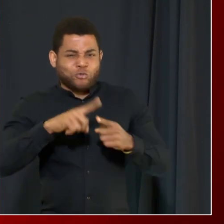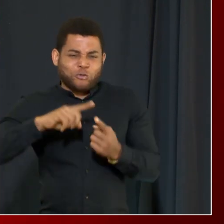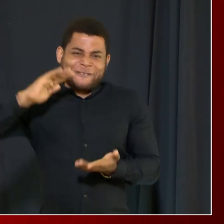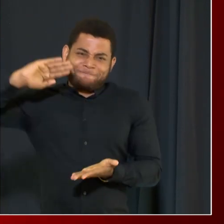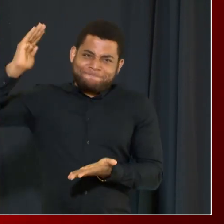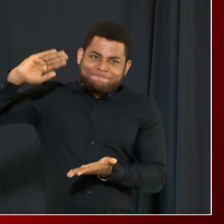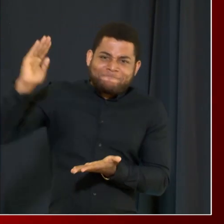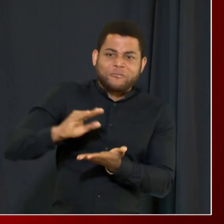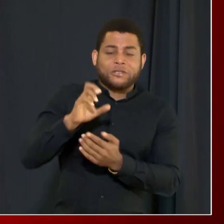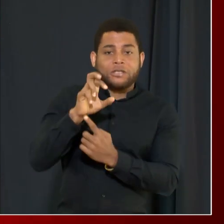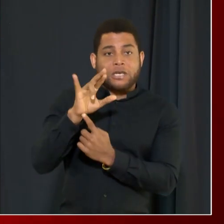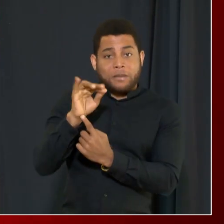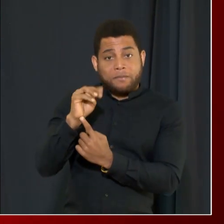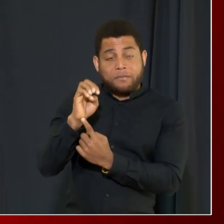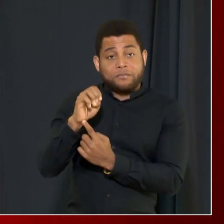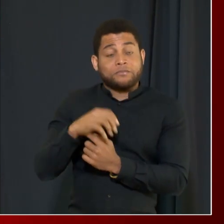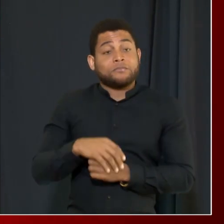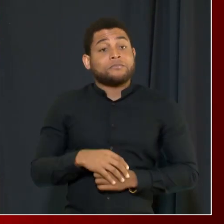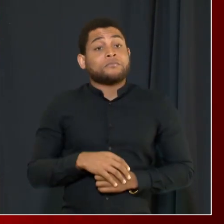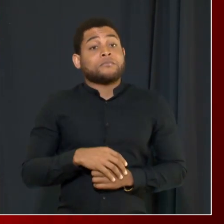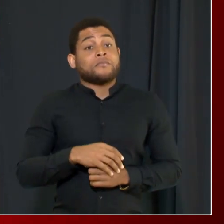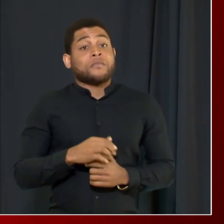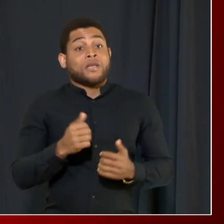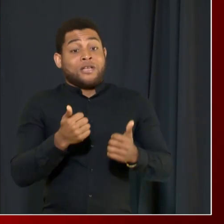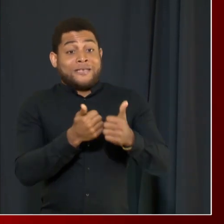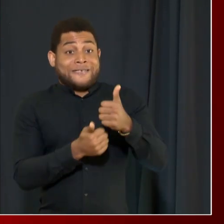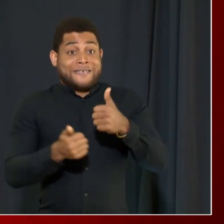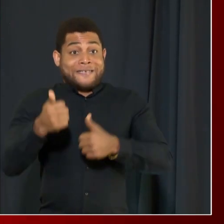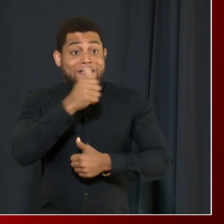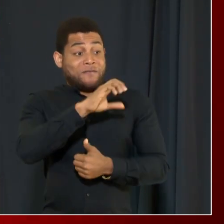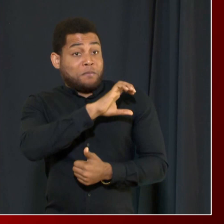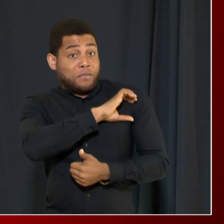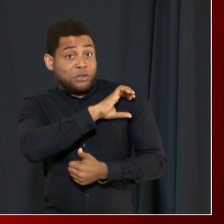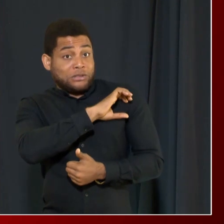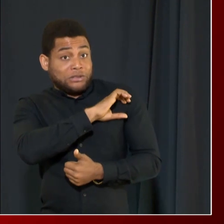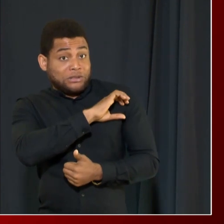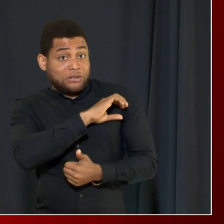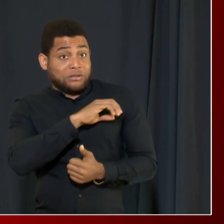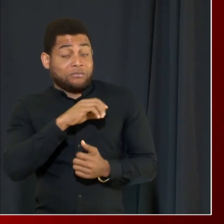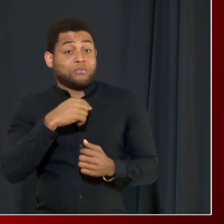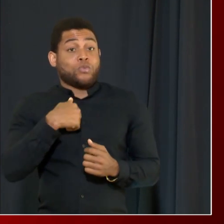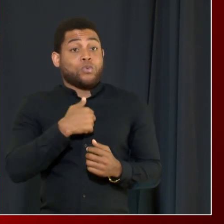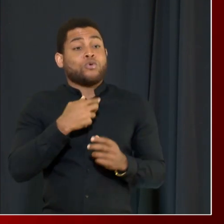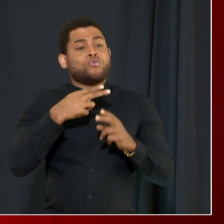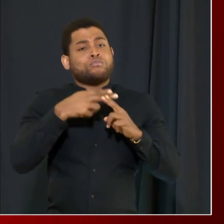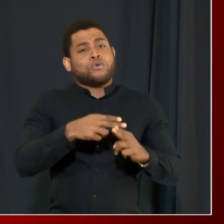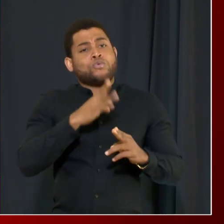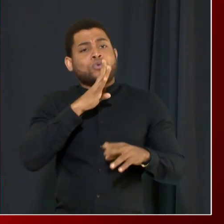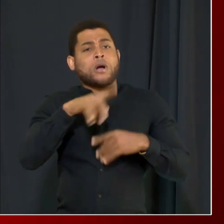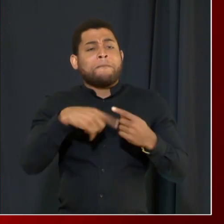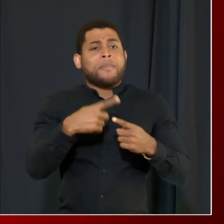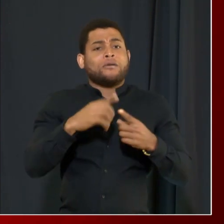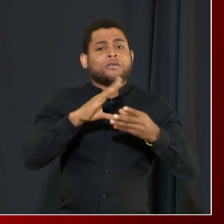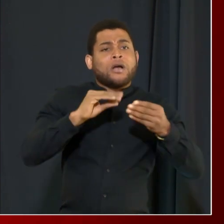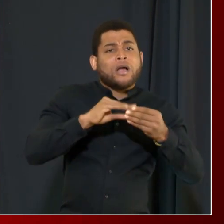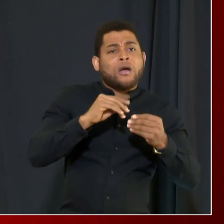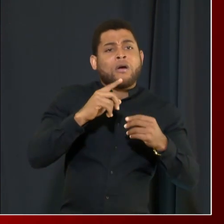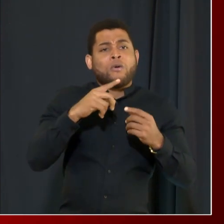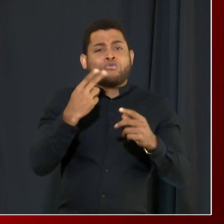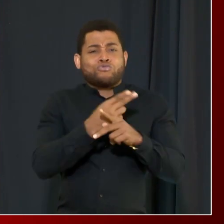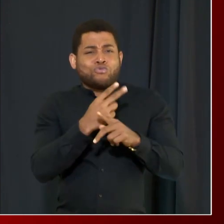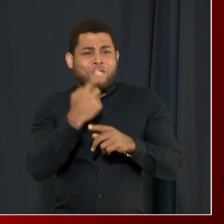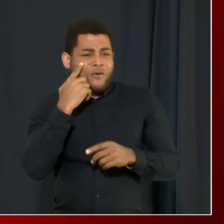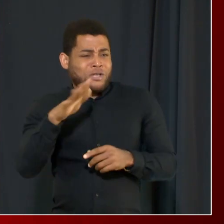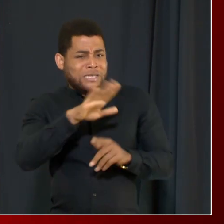moments, Chief Smith will provide an update on some of the interventions she and her team are using. We'll also talk about some